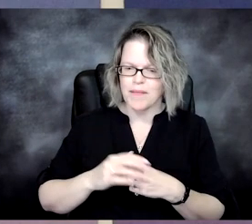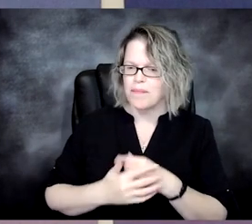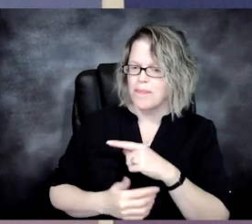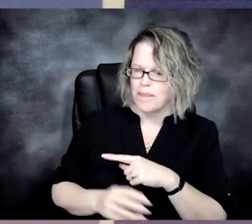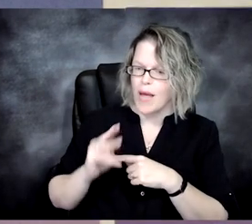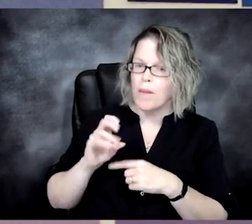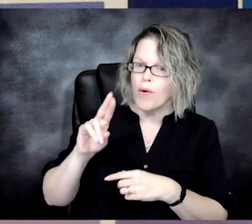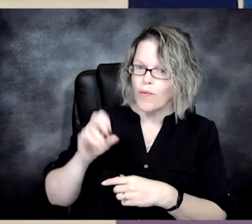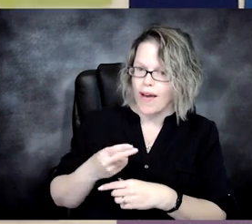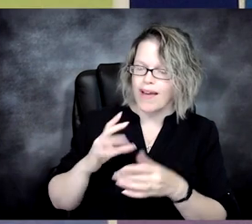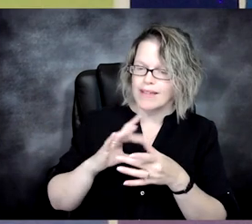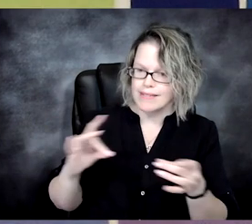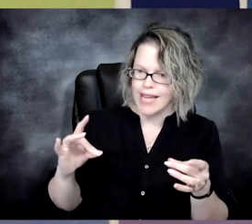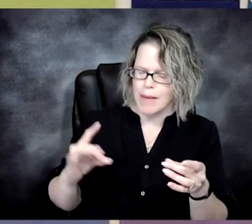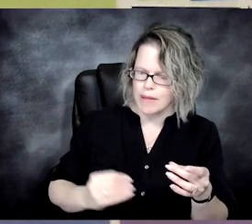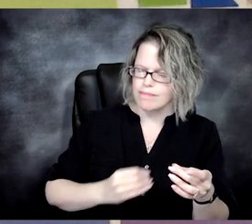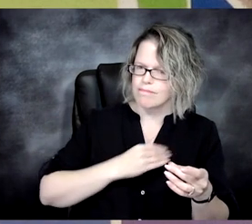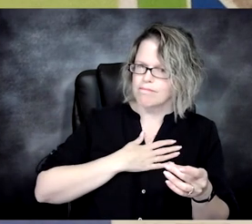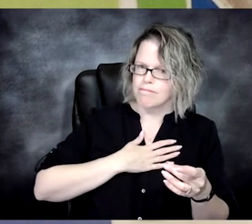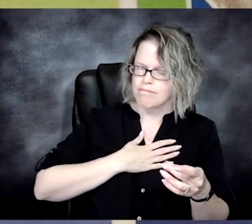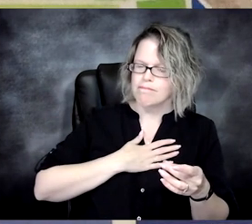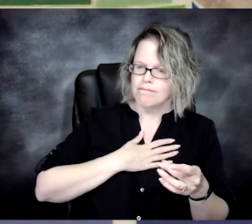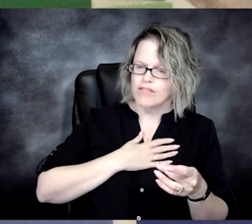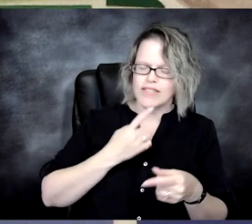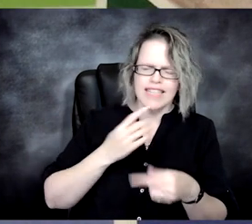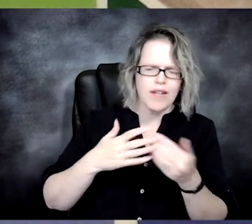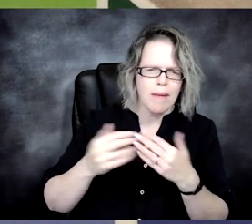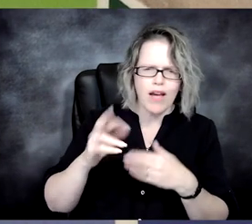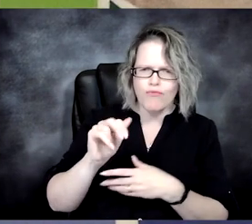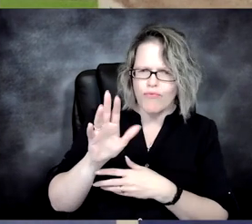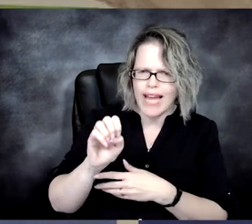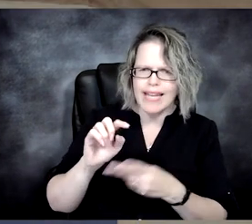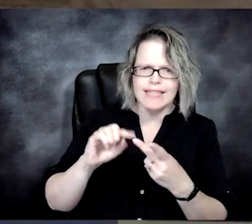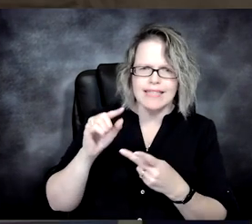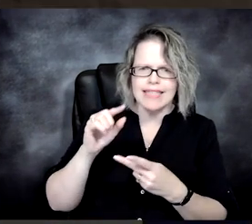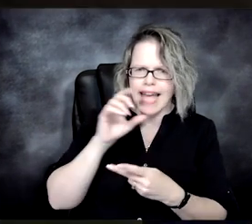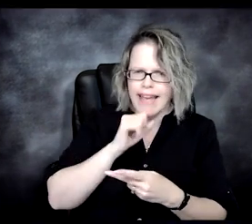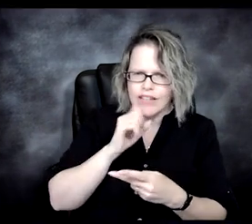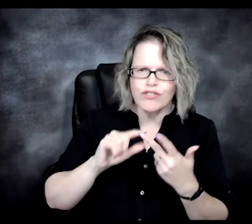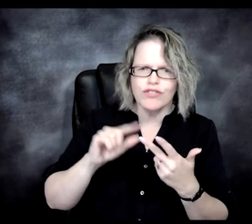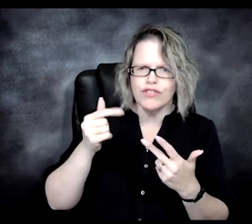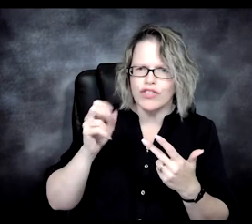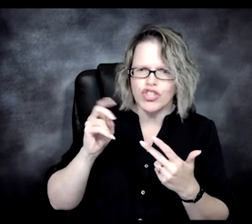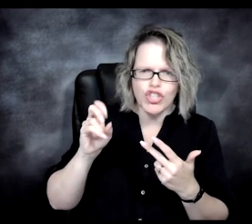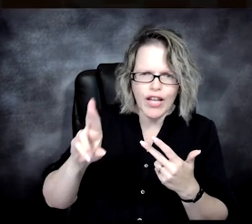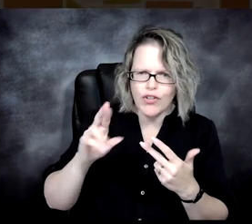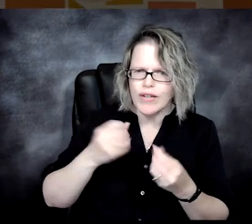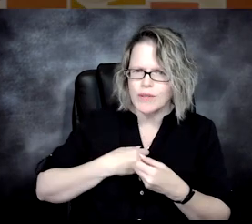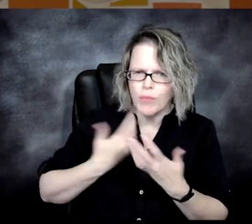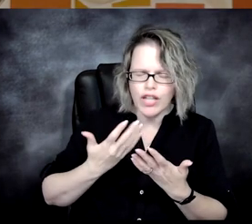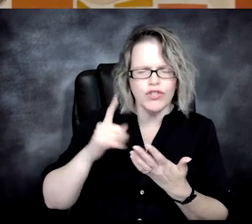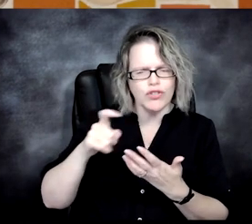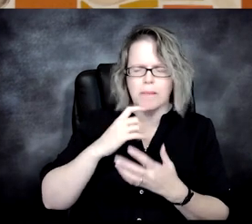statement spoke to me in particular when she said, no matter your race, age, or gender expression, one should be free to care for